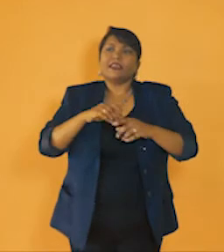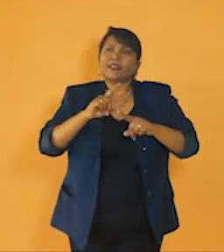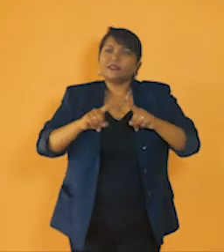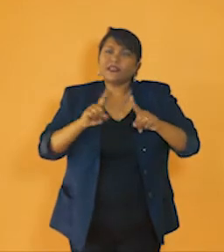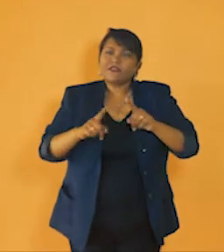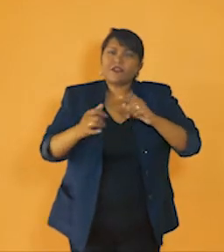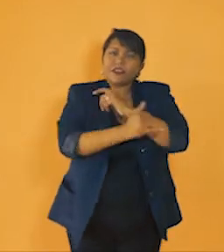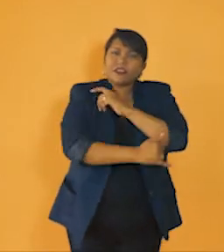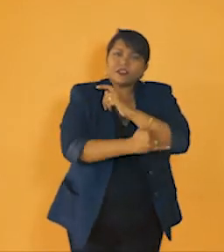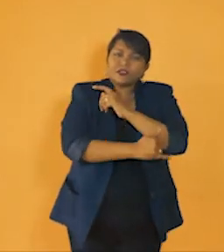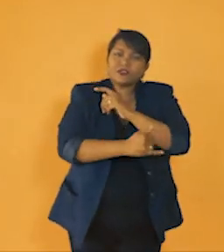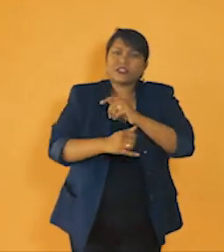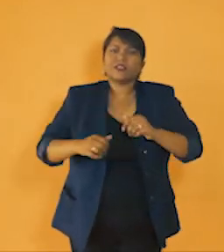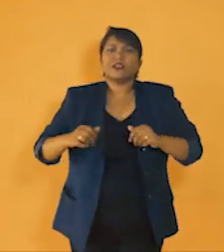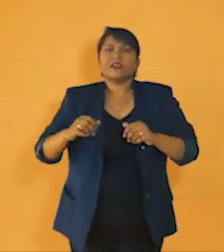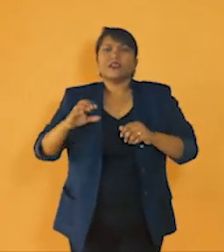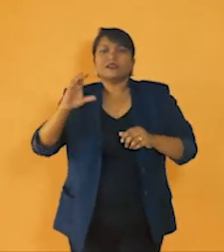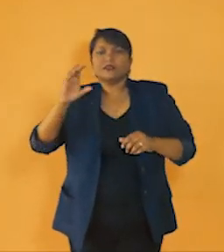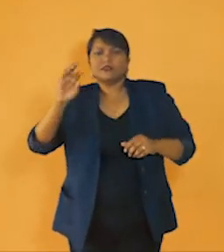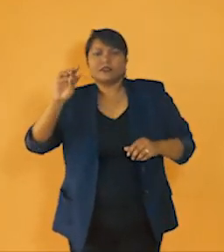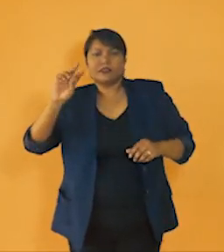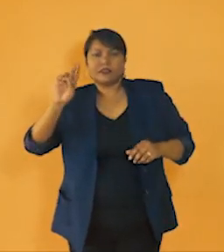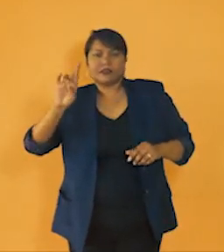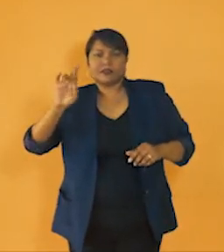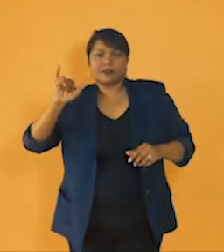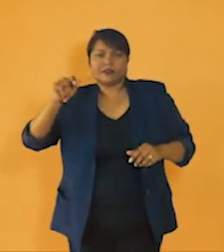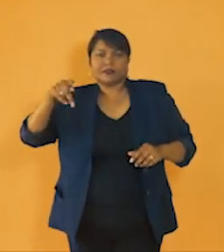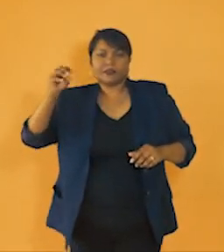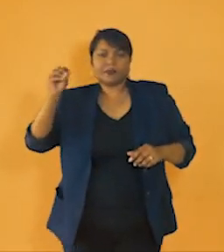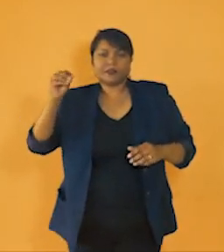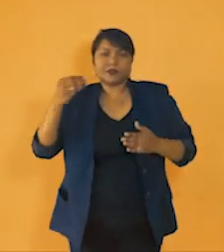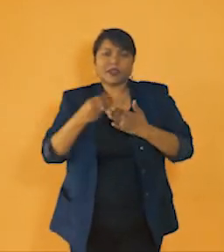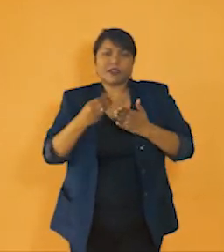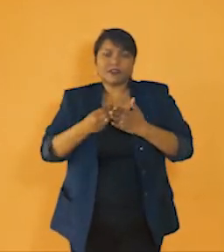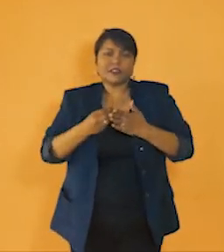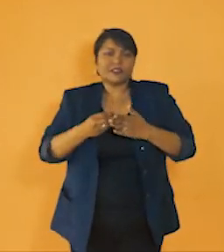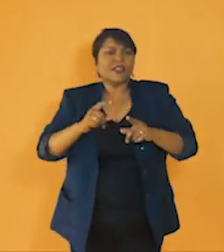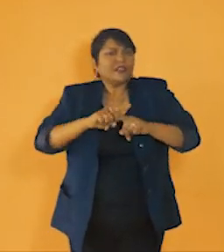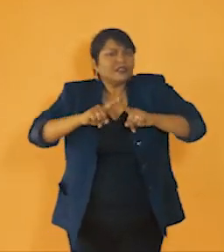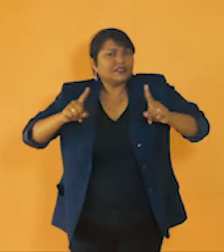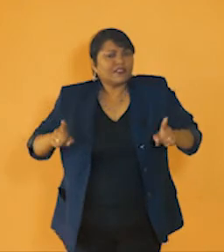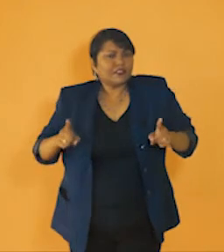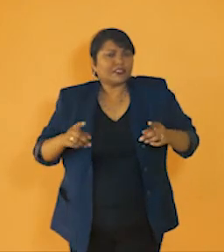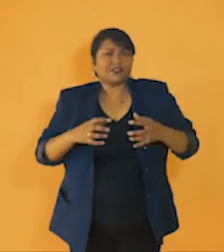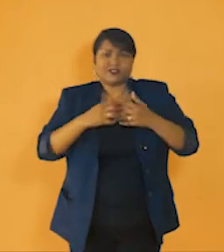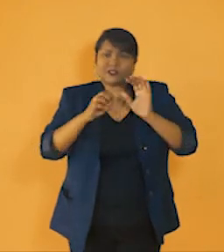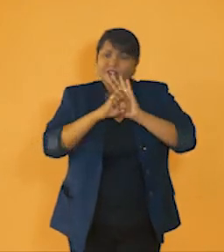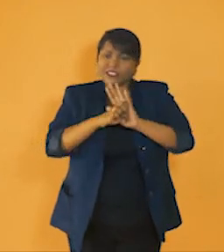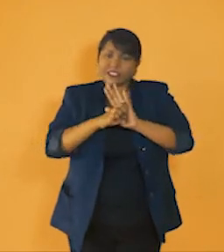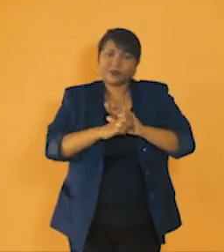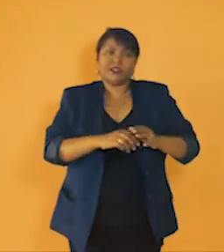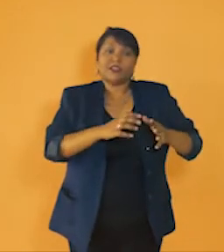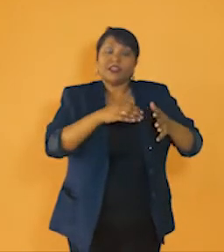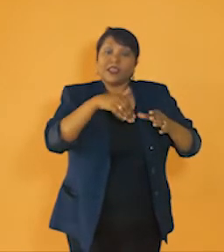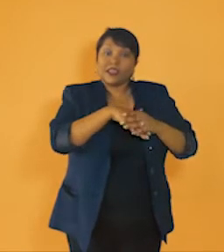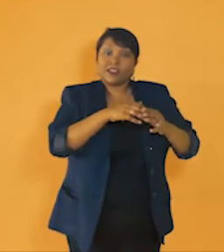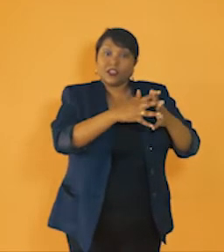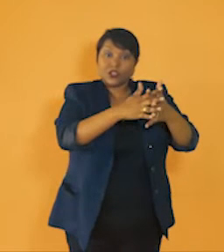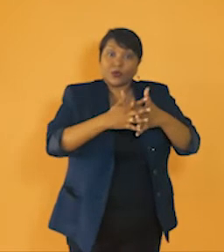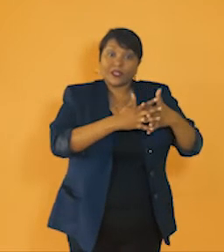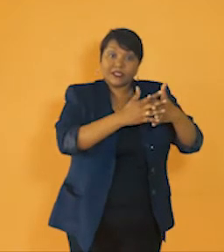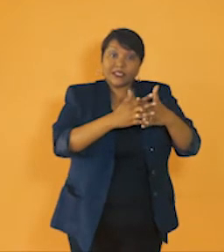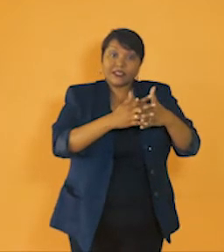from country to country. So, by way of analogy, the US IRS rules